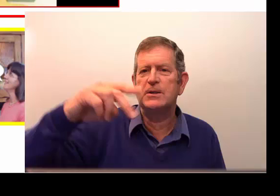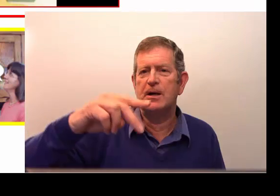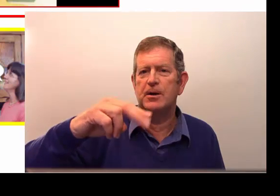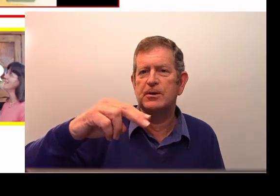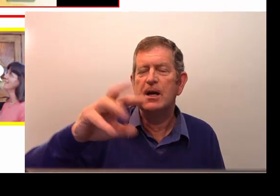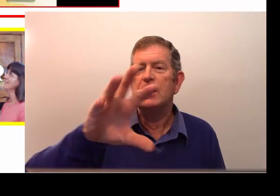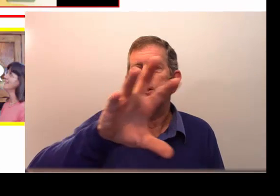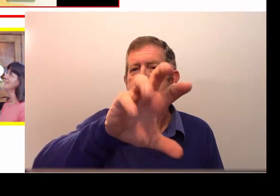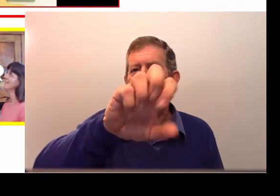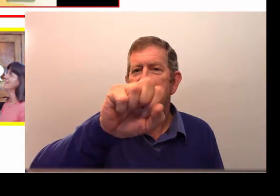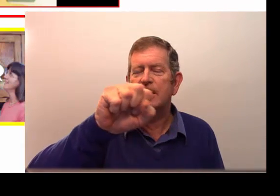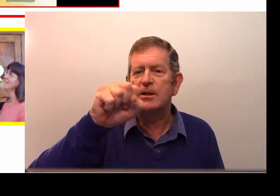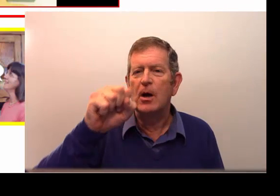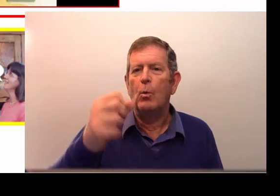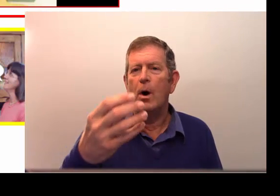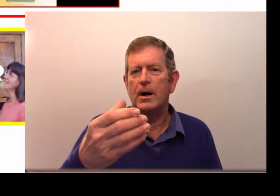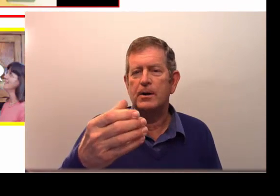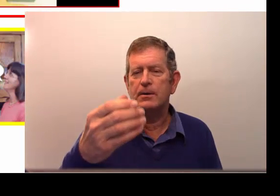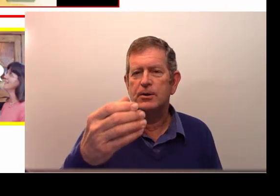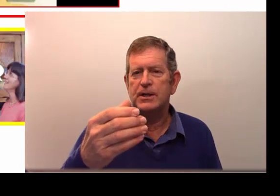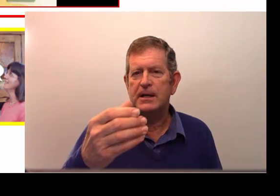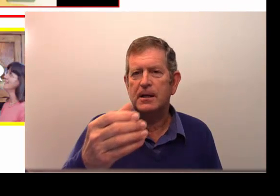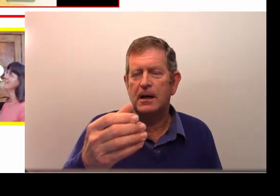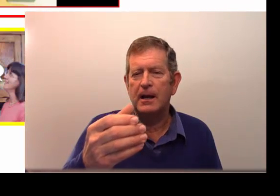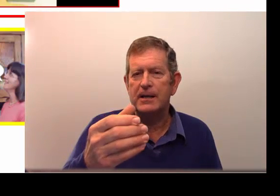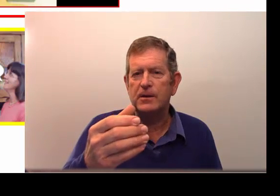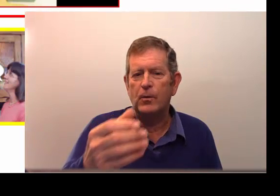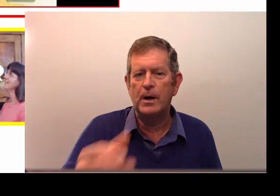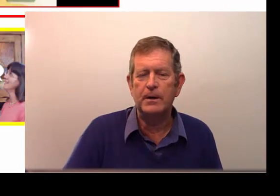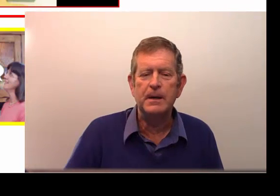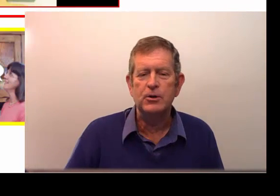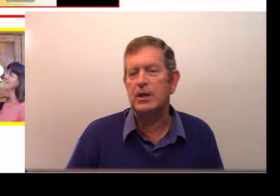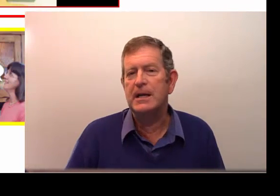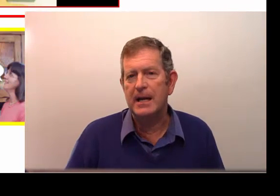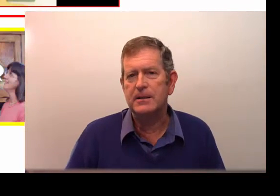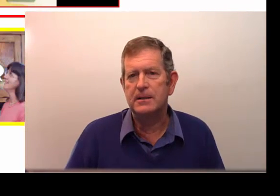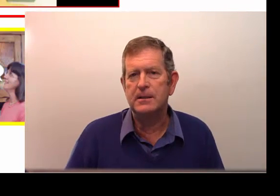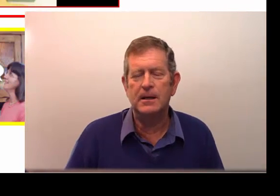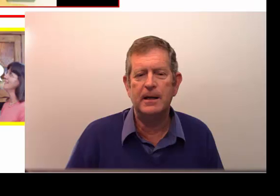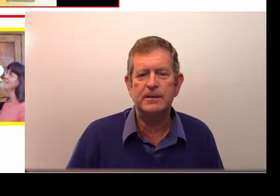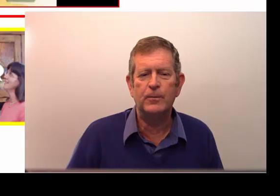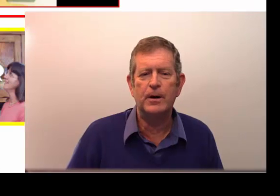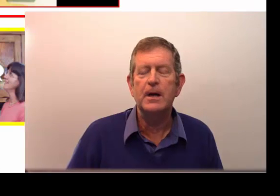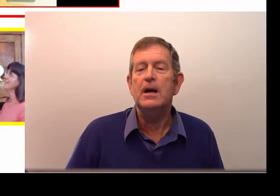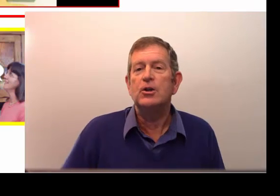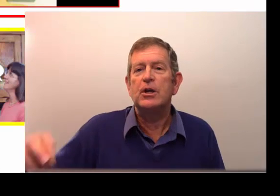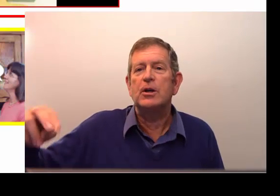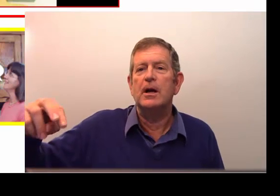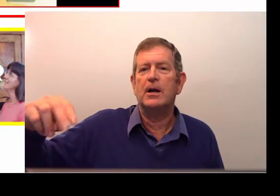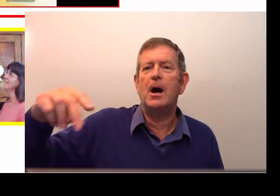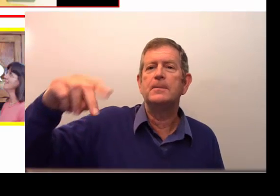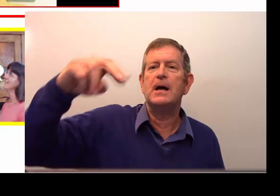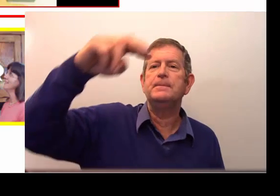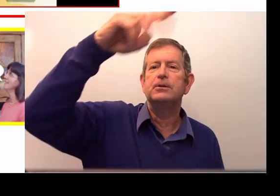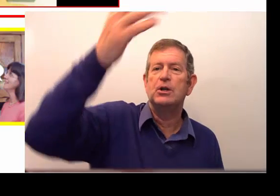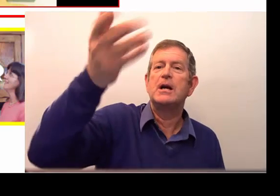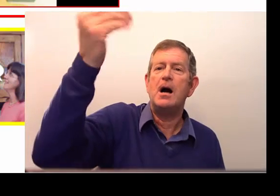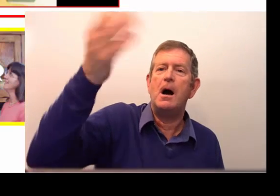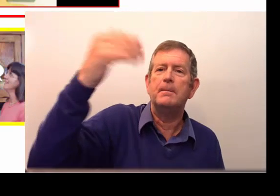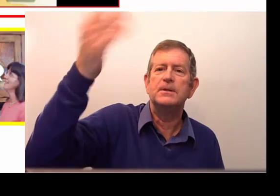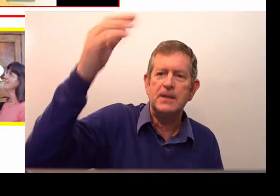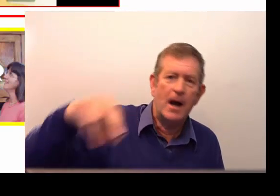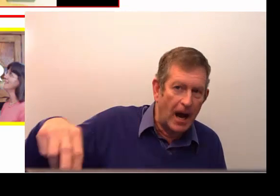goes downstairs. She takes water. She takes a glass of water. She gets a glass of water. She comes